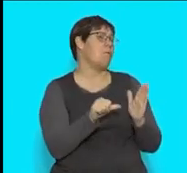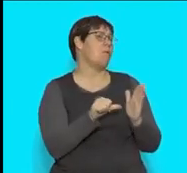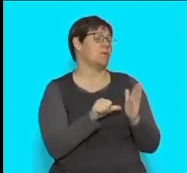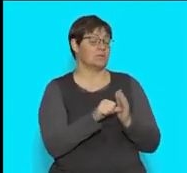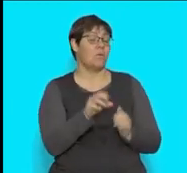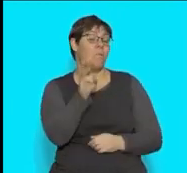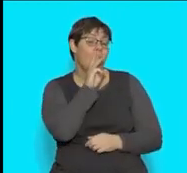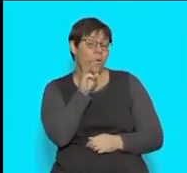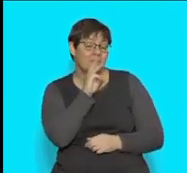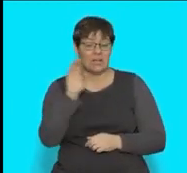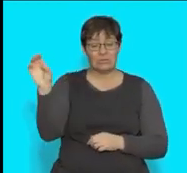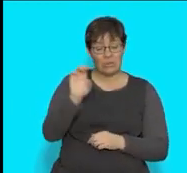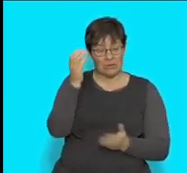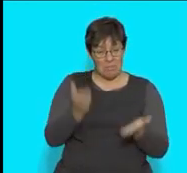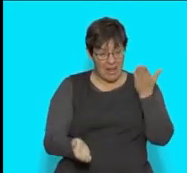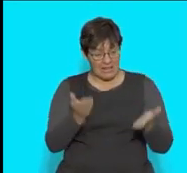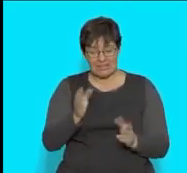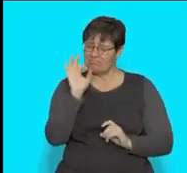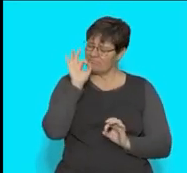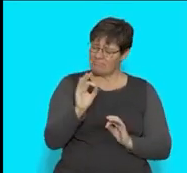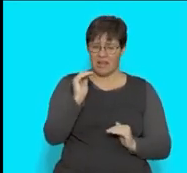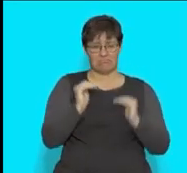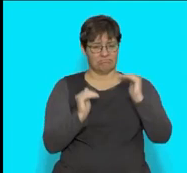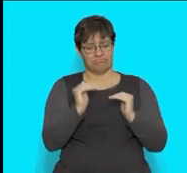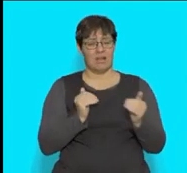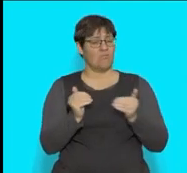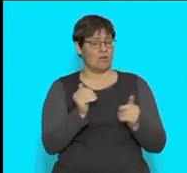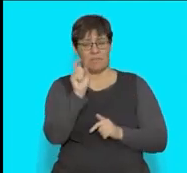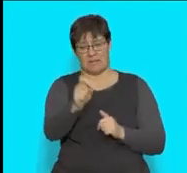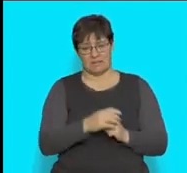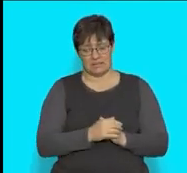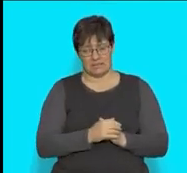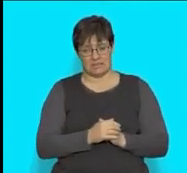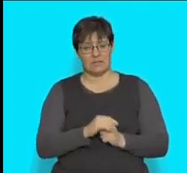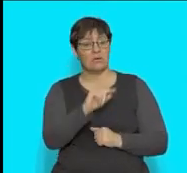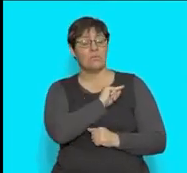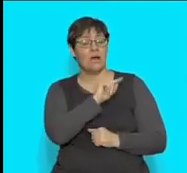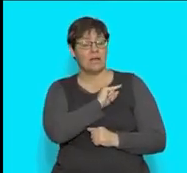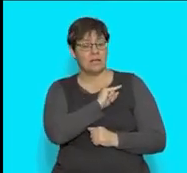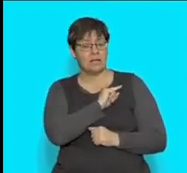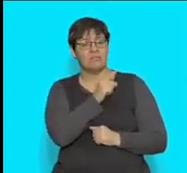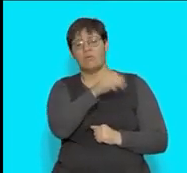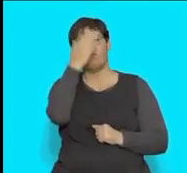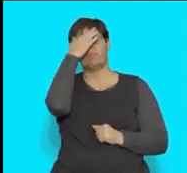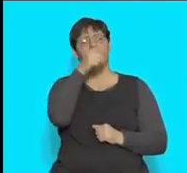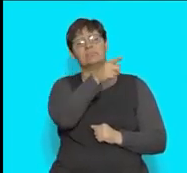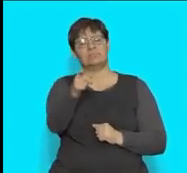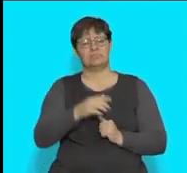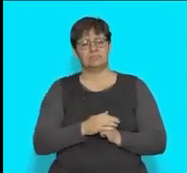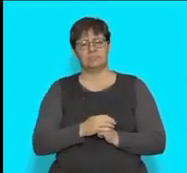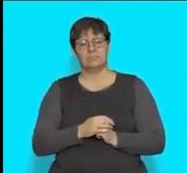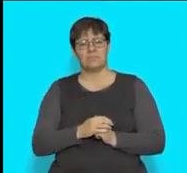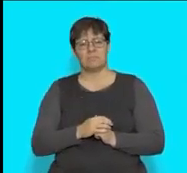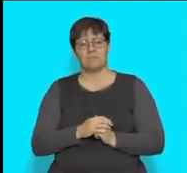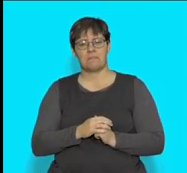in our body has to be regulated. Why? I'm sure you can all think about a time,